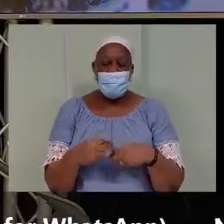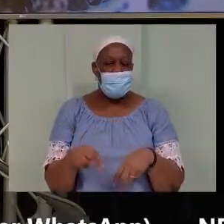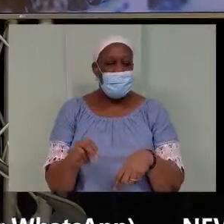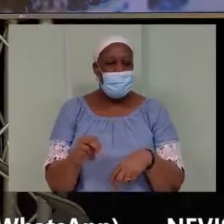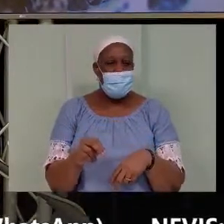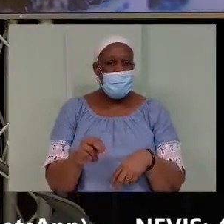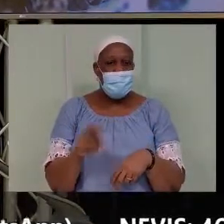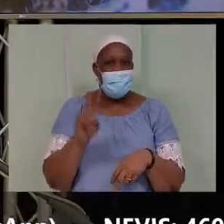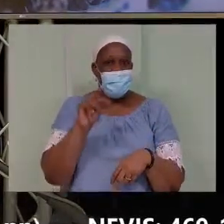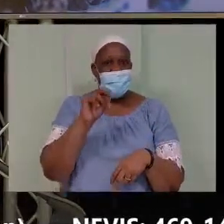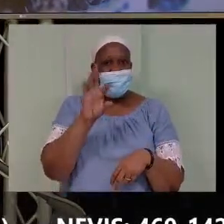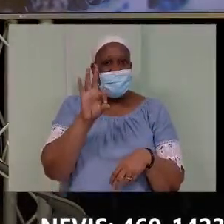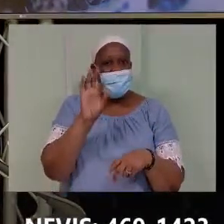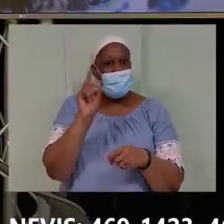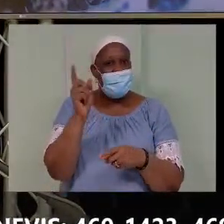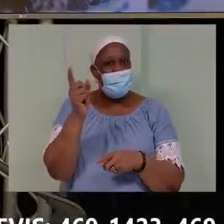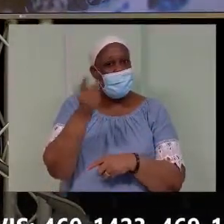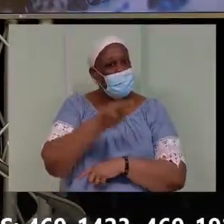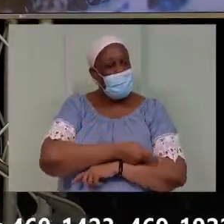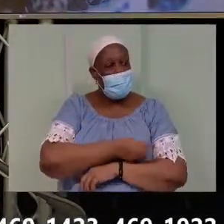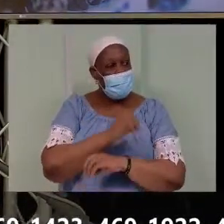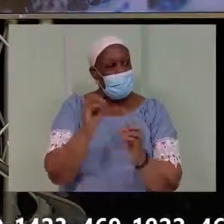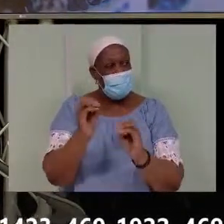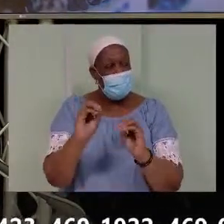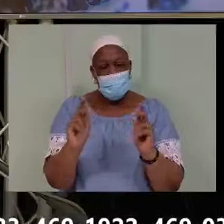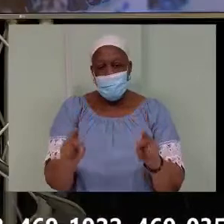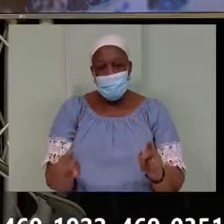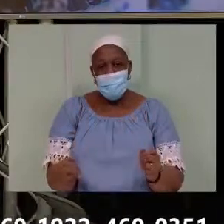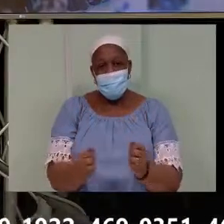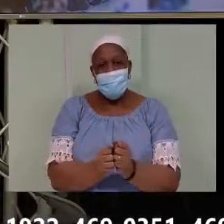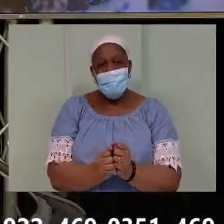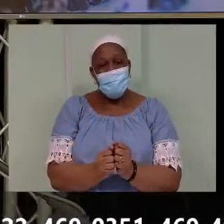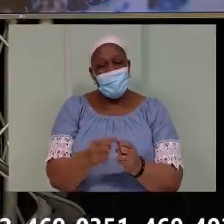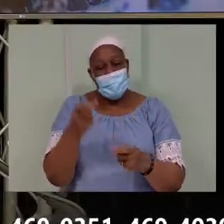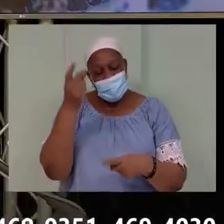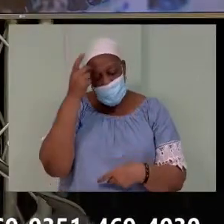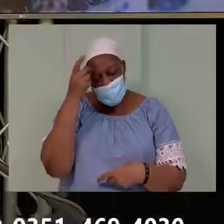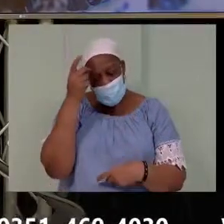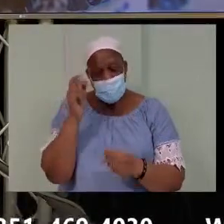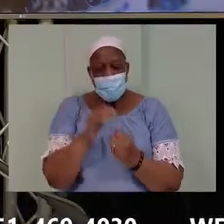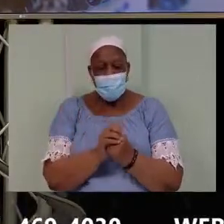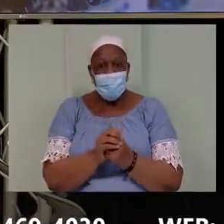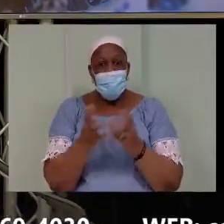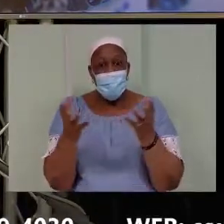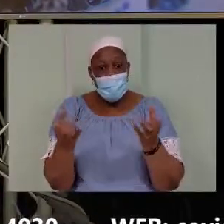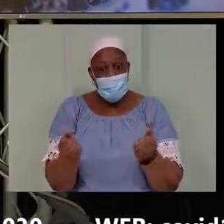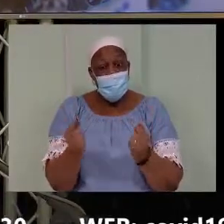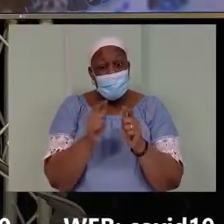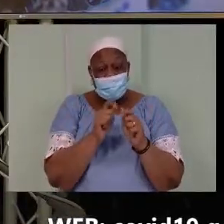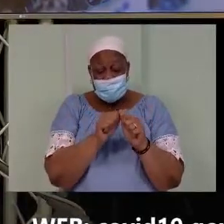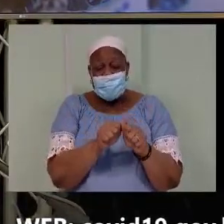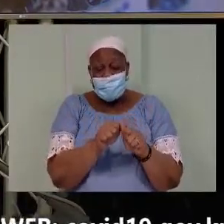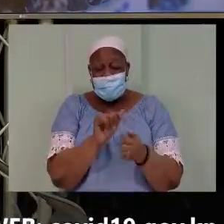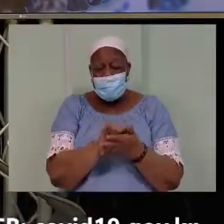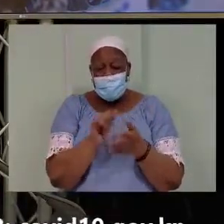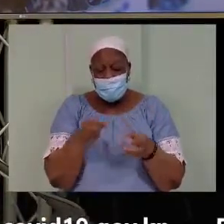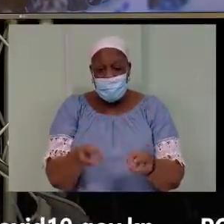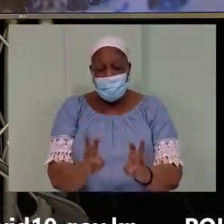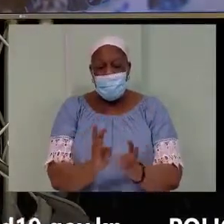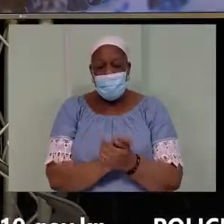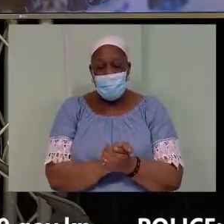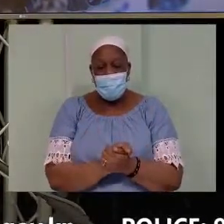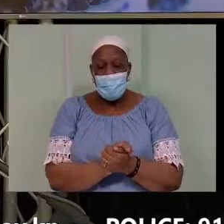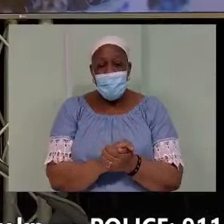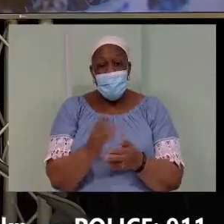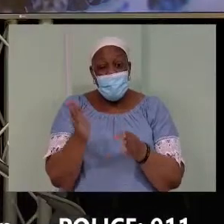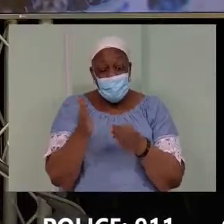Dr. Laws? 29 days. And we want to keep it like that. And that's one of the reasons why we are slowly opening up internally,